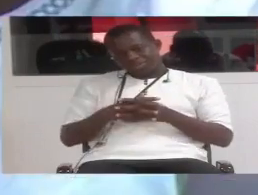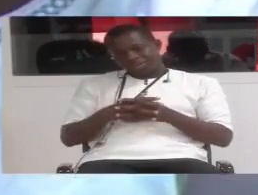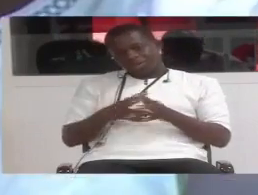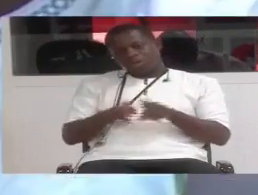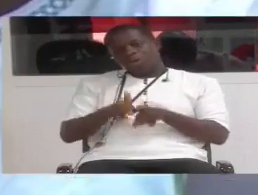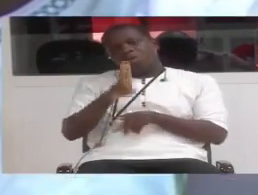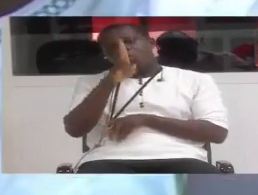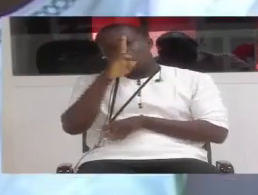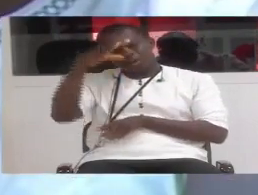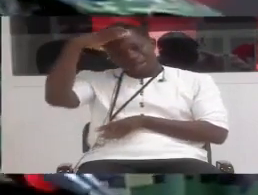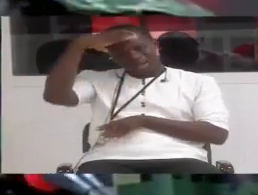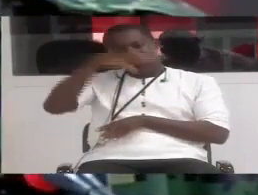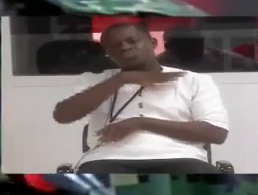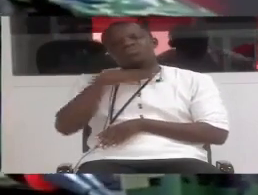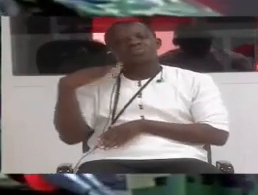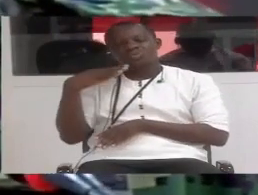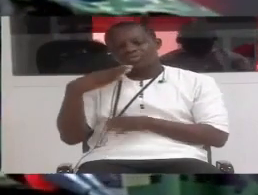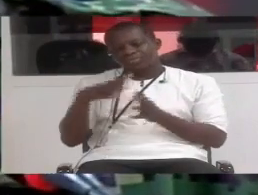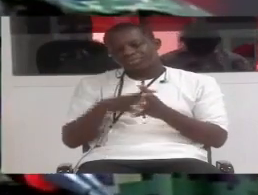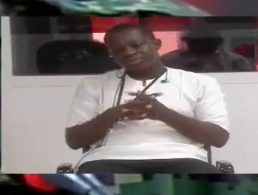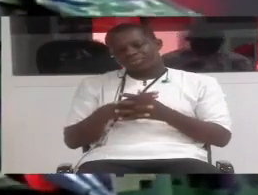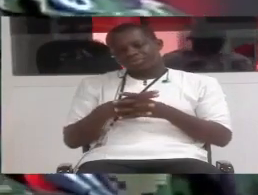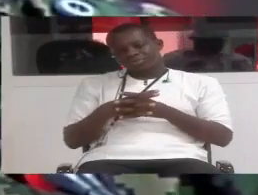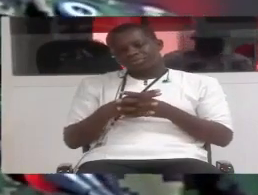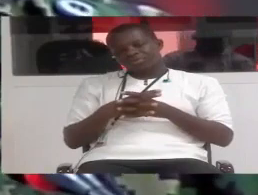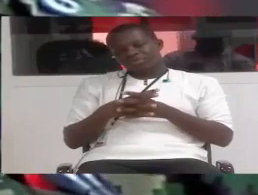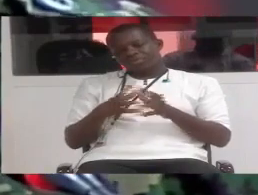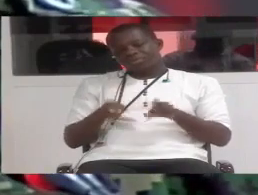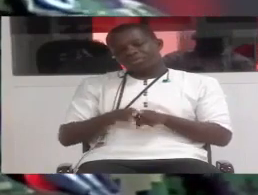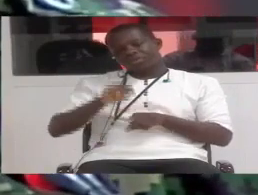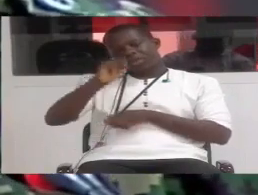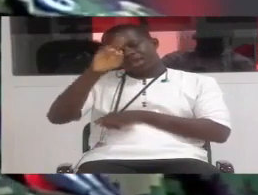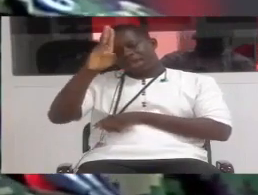Whose heads were cut off? Bopi ñan lañ dog nonu. Ibu ak